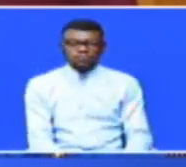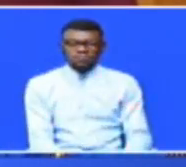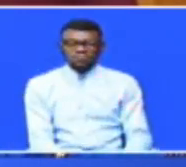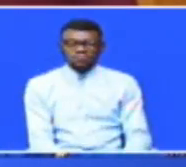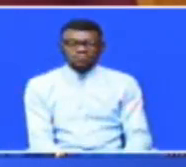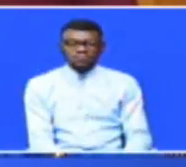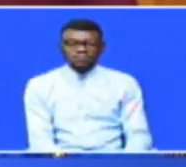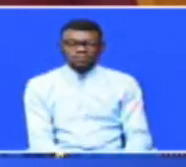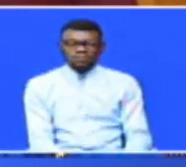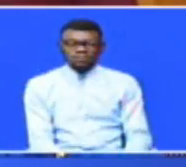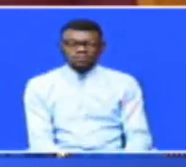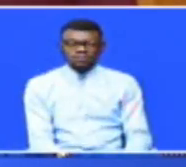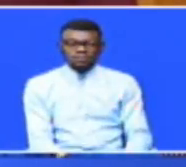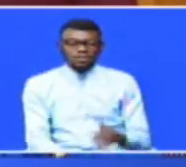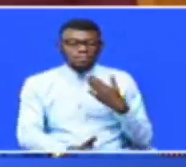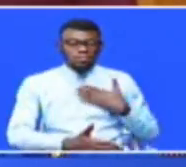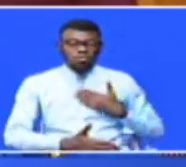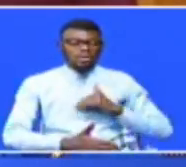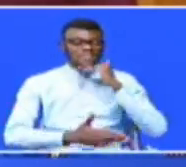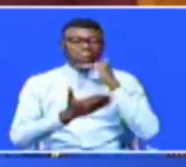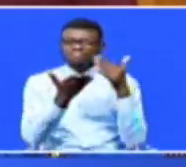led to loss of life.